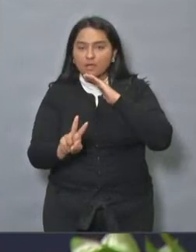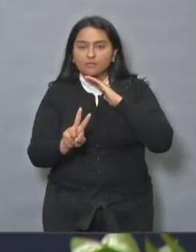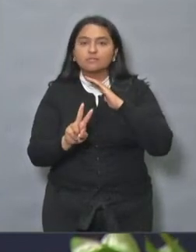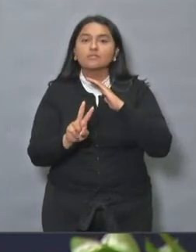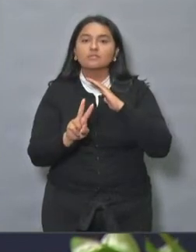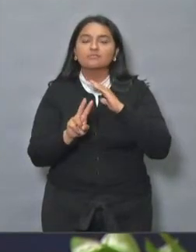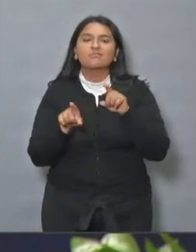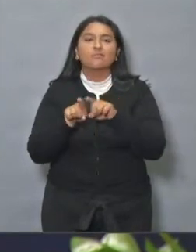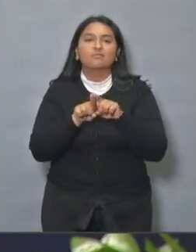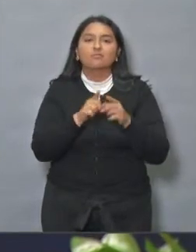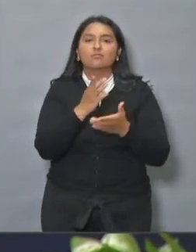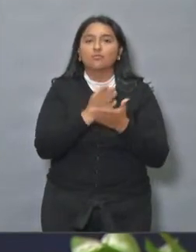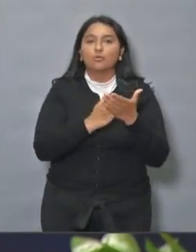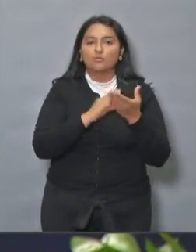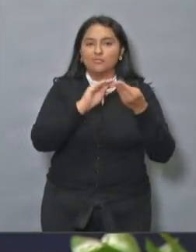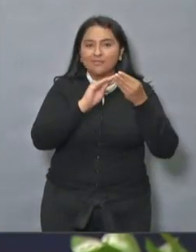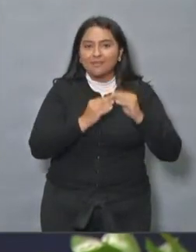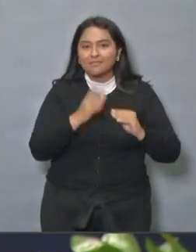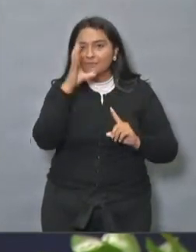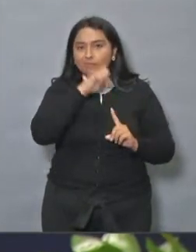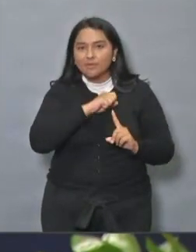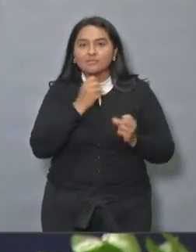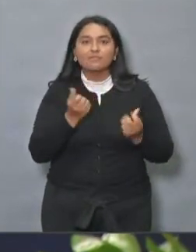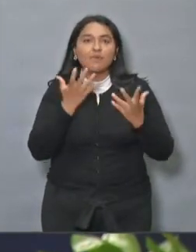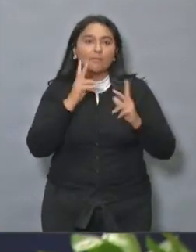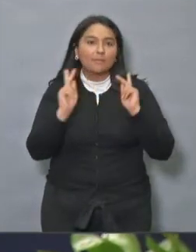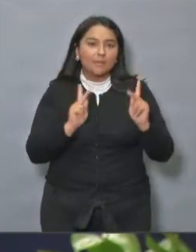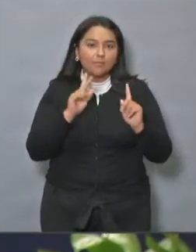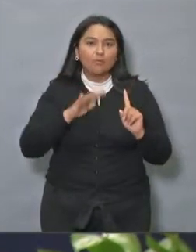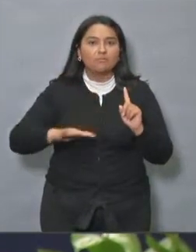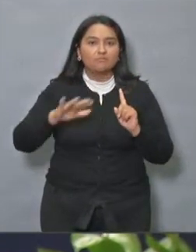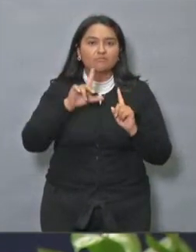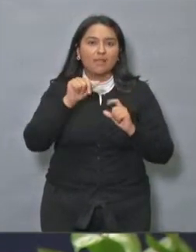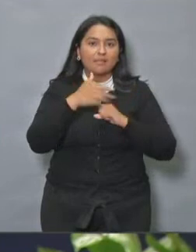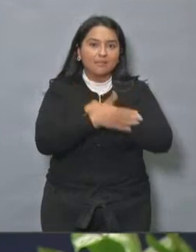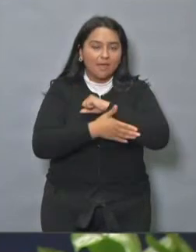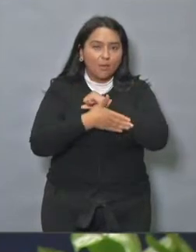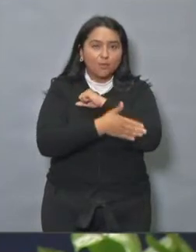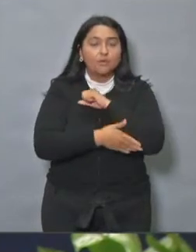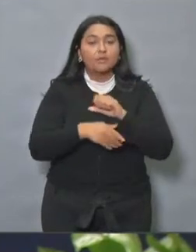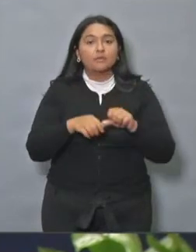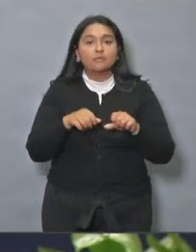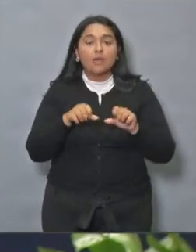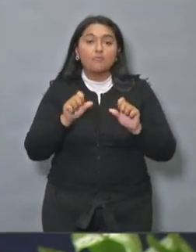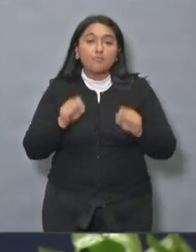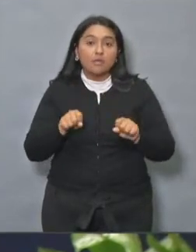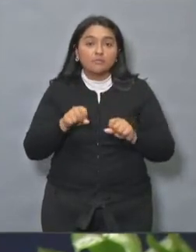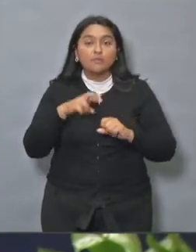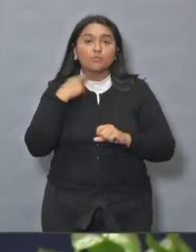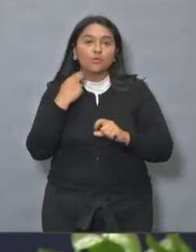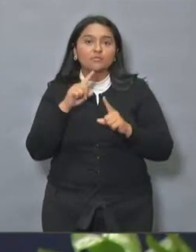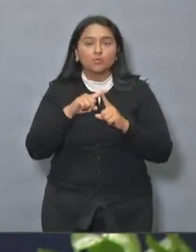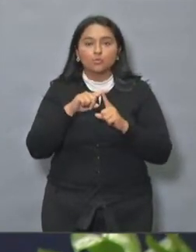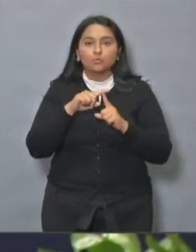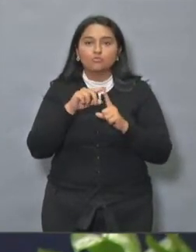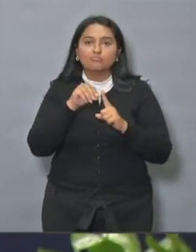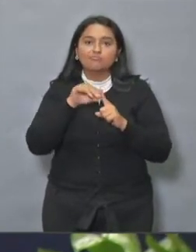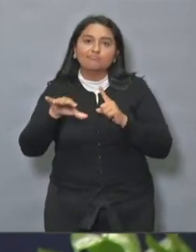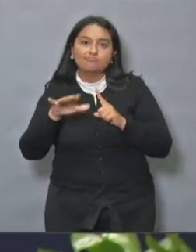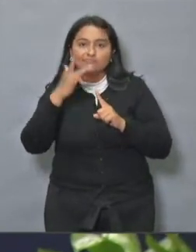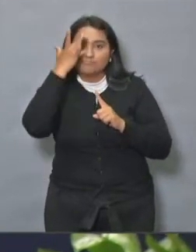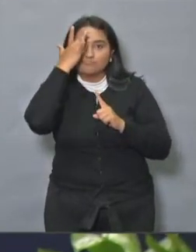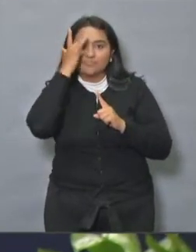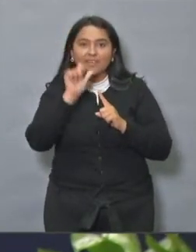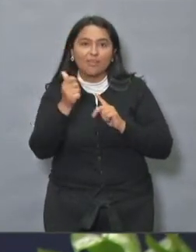on the number of people across Los Angeles County that are likely infected with and are at risk of spreading the virus to others.